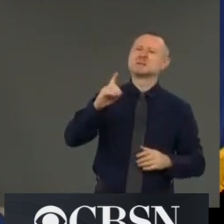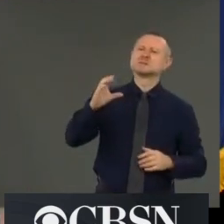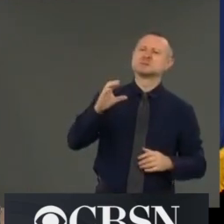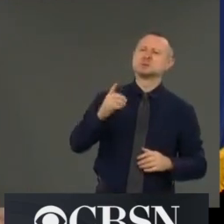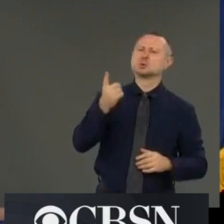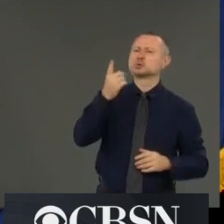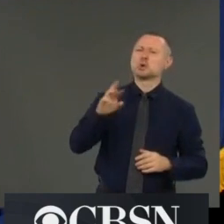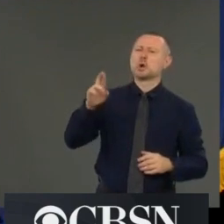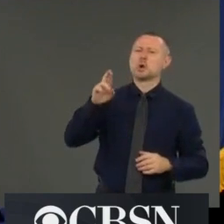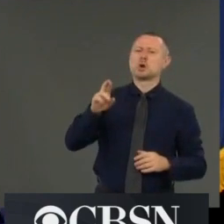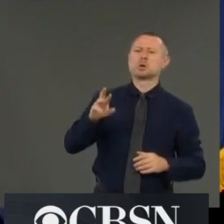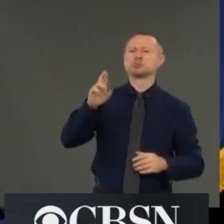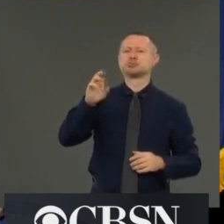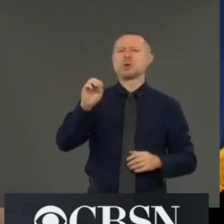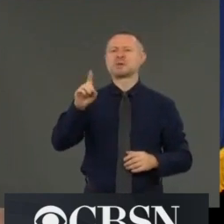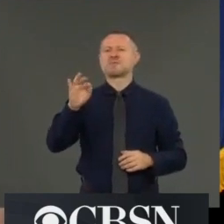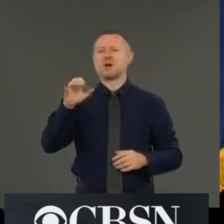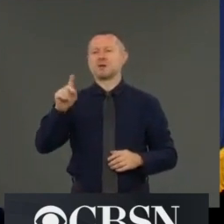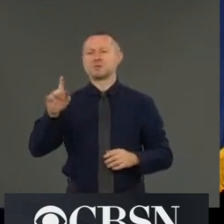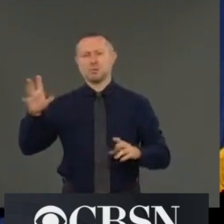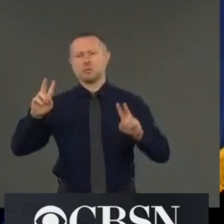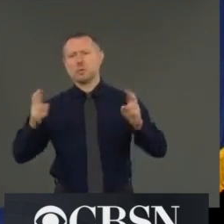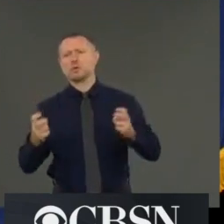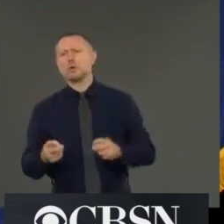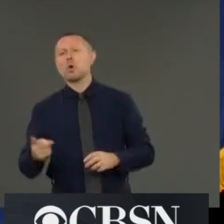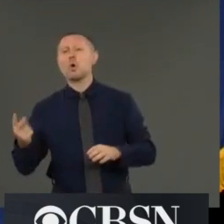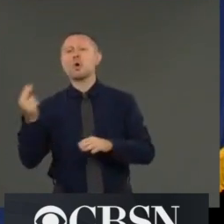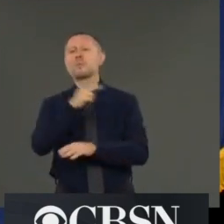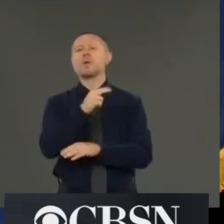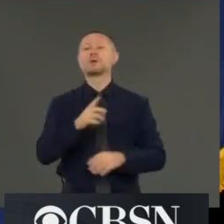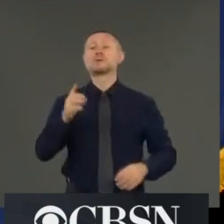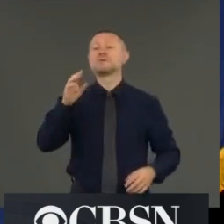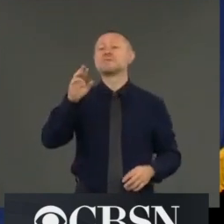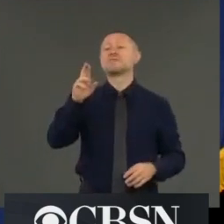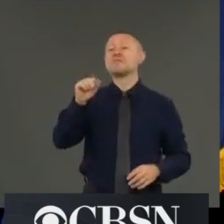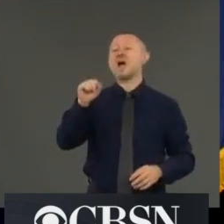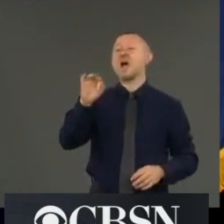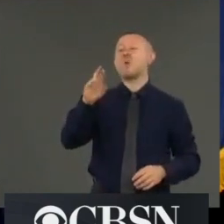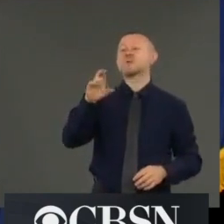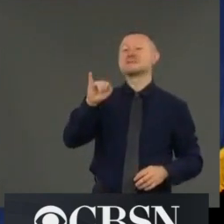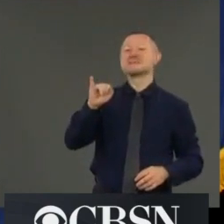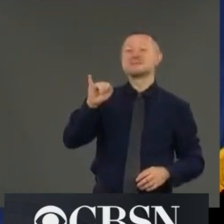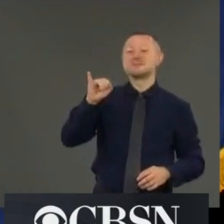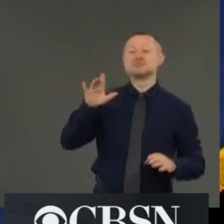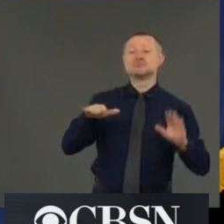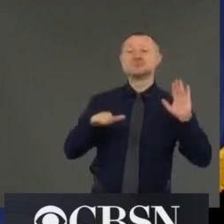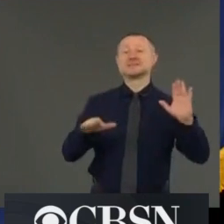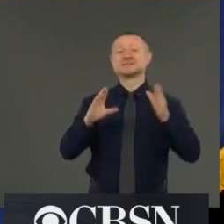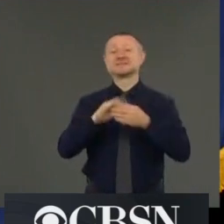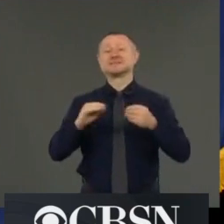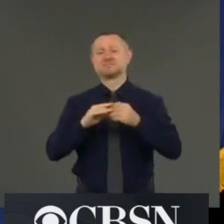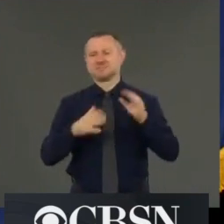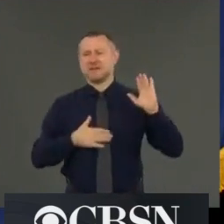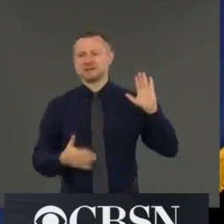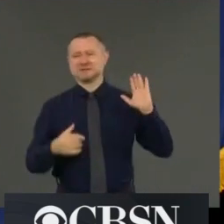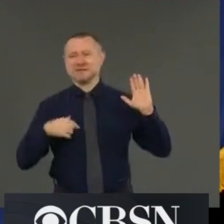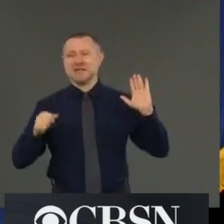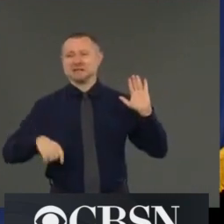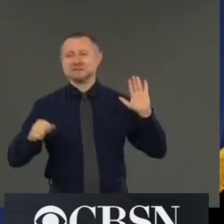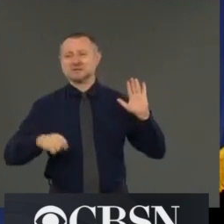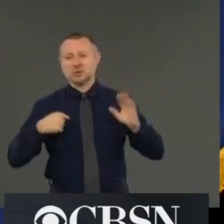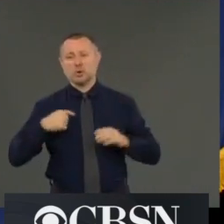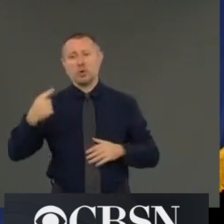the statement, the testimony from Dr. Fauci, who say, yes, we thought it was coming